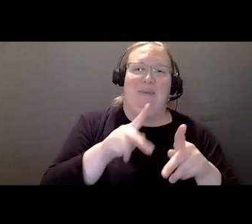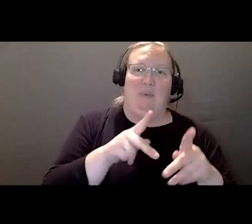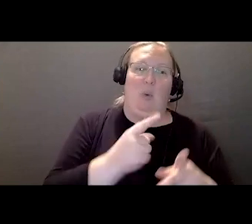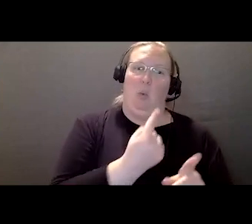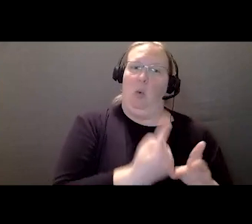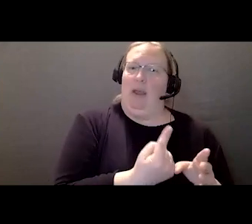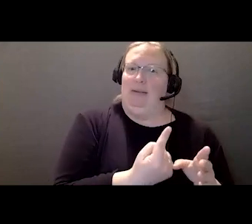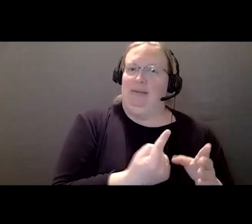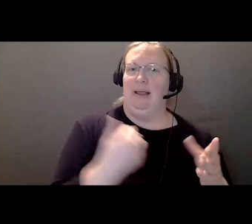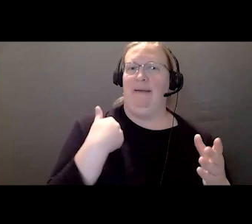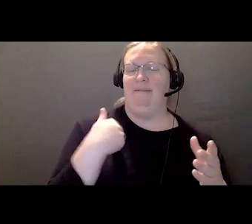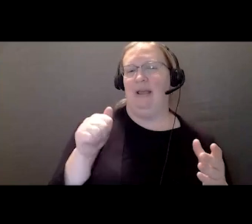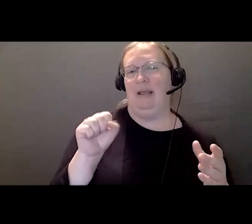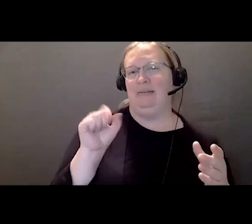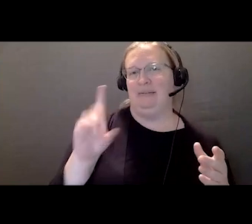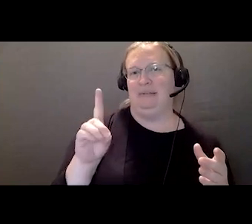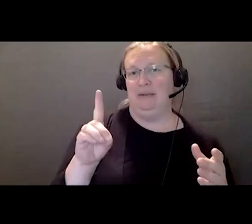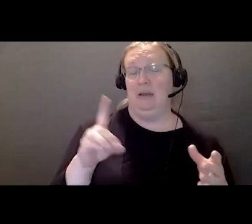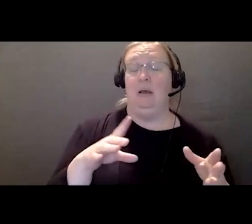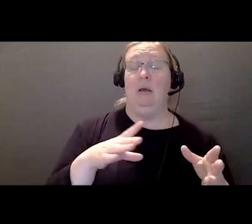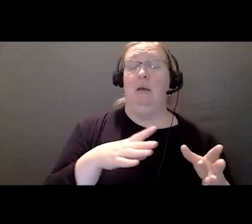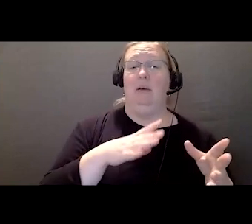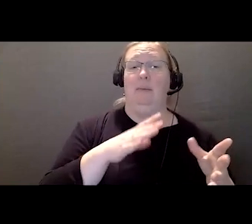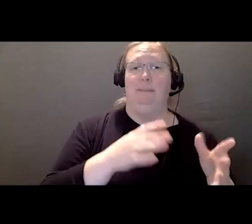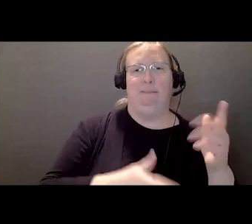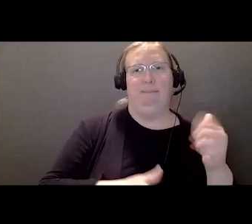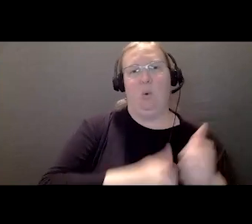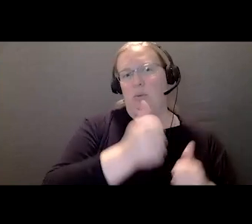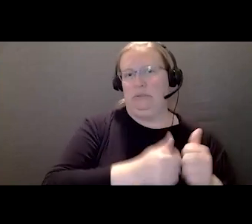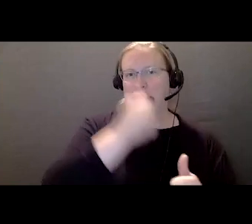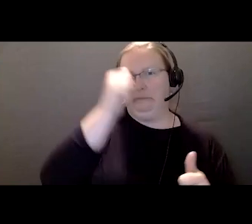ASD. With females, it's